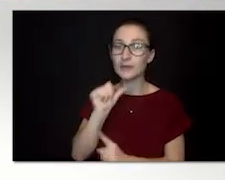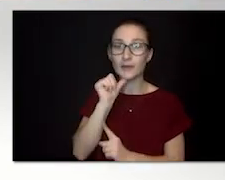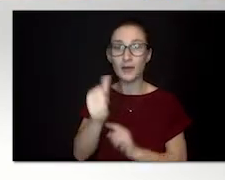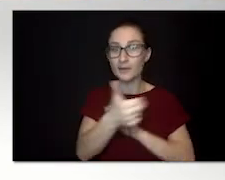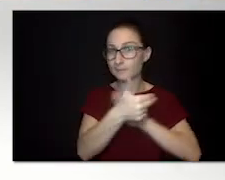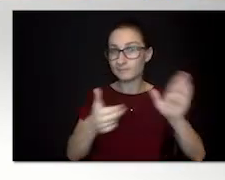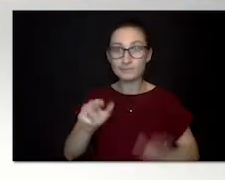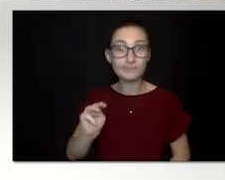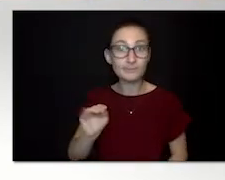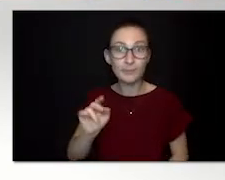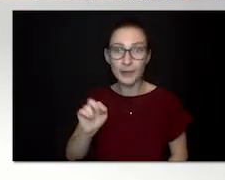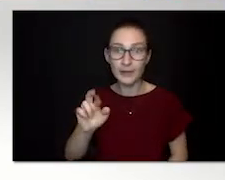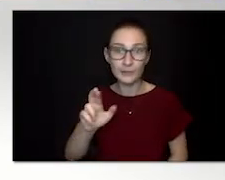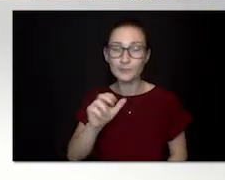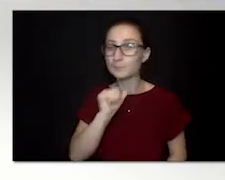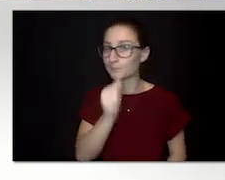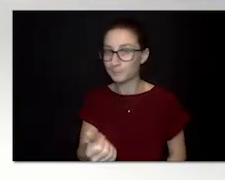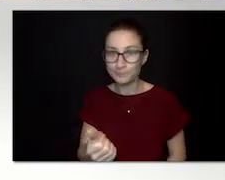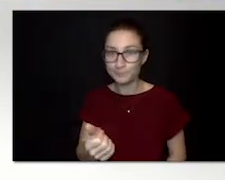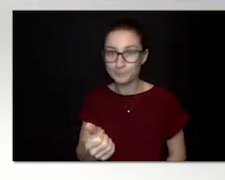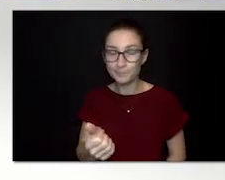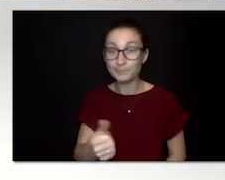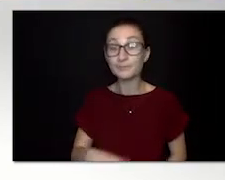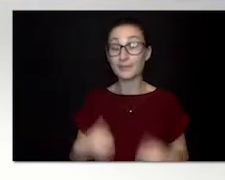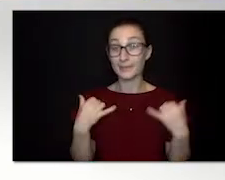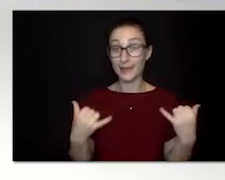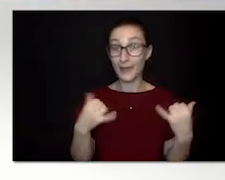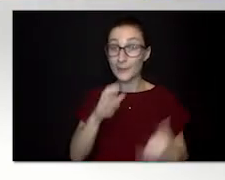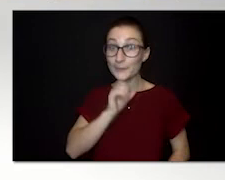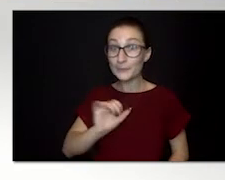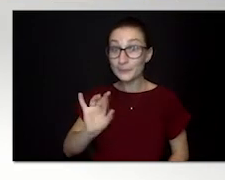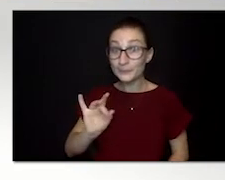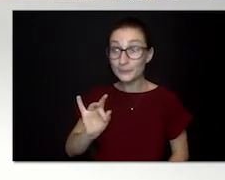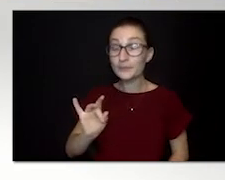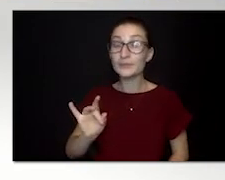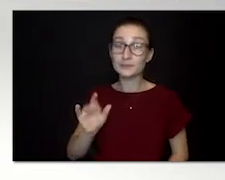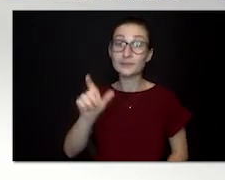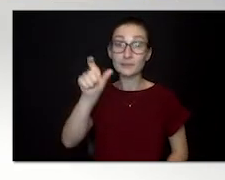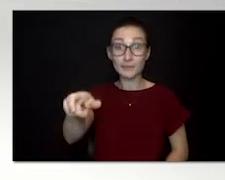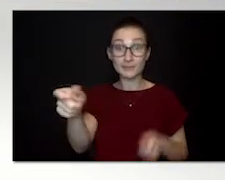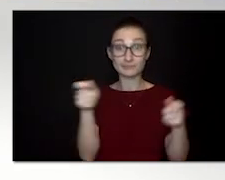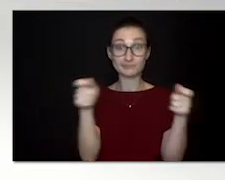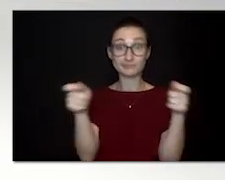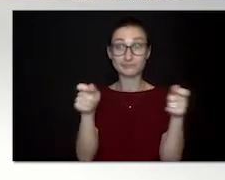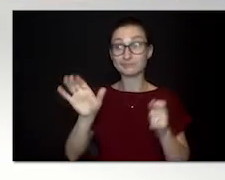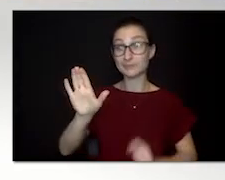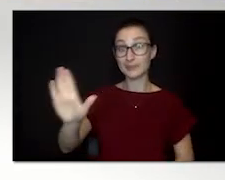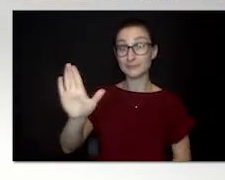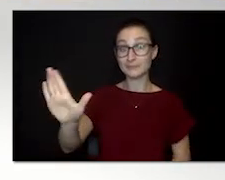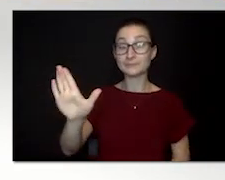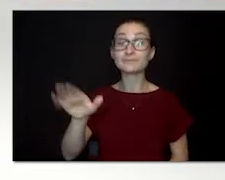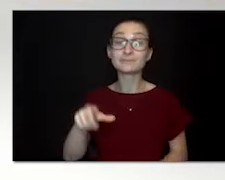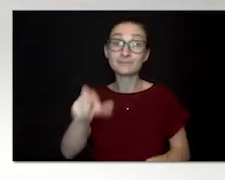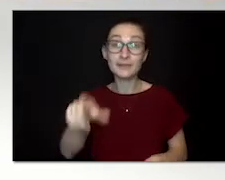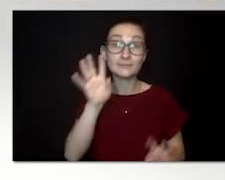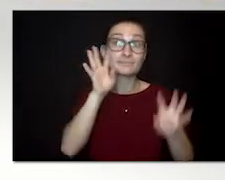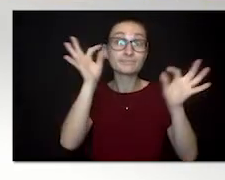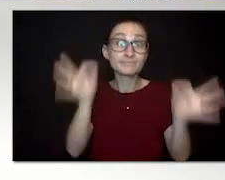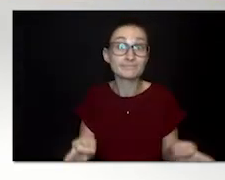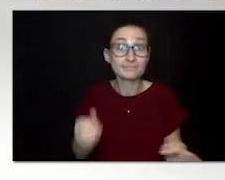no longer a child, and you are in charge of yourself and all of your decisions, whether they be good, bad, or